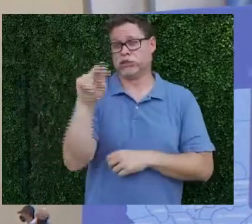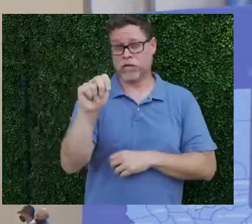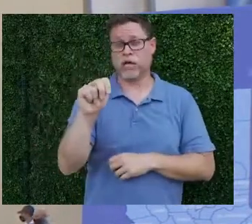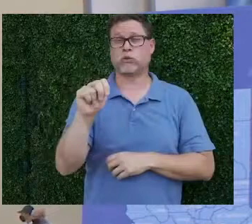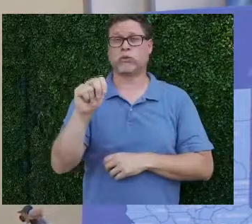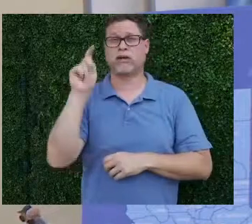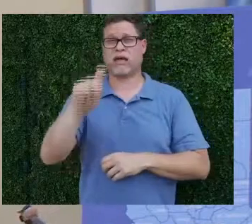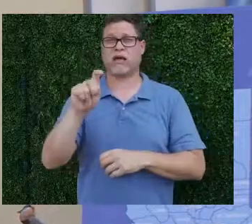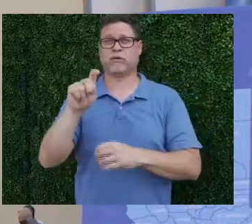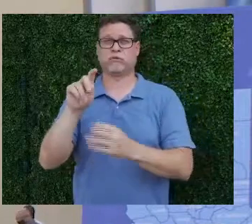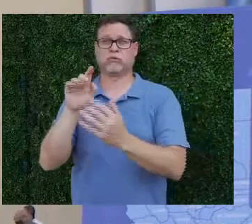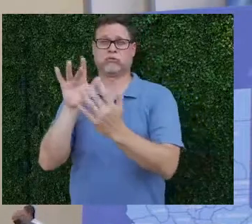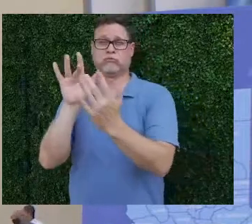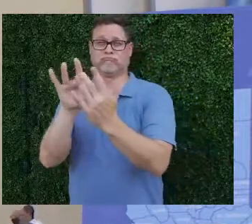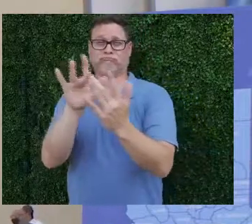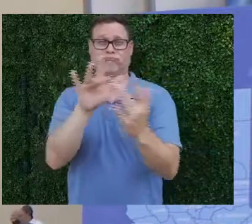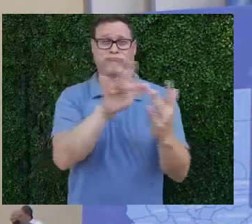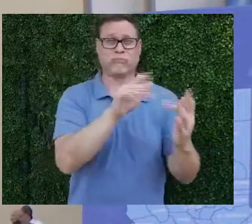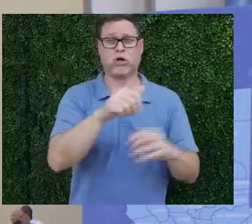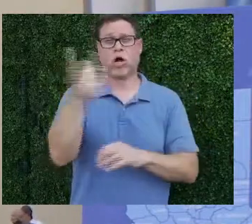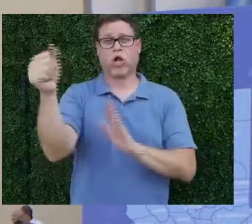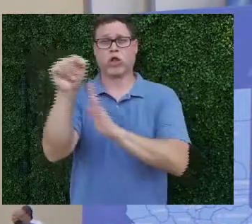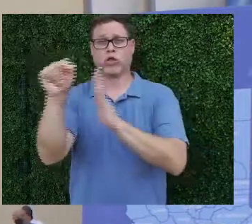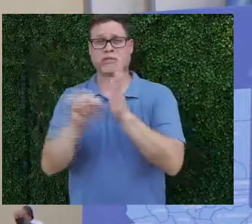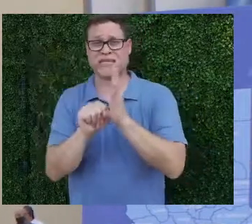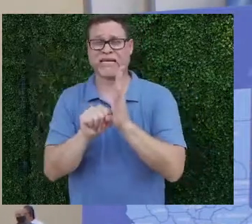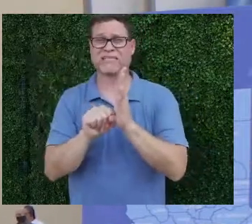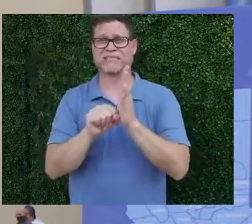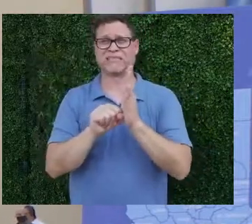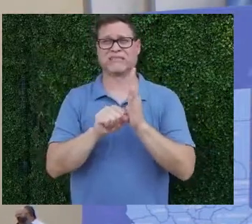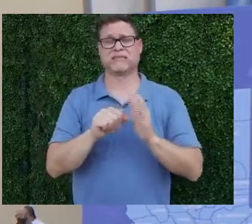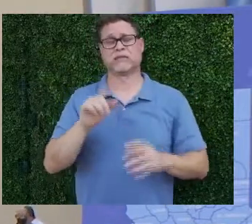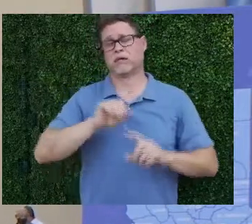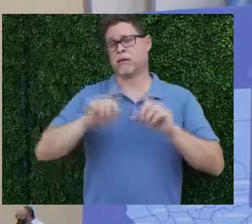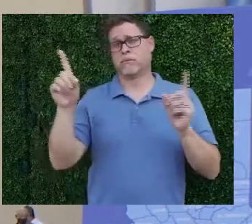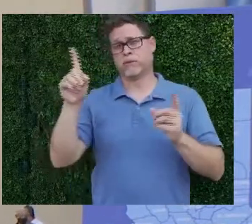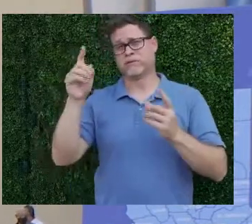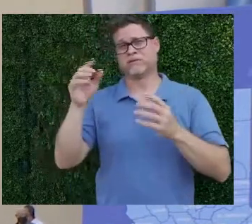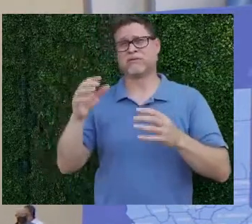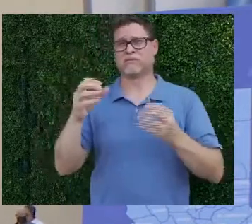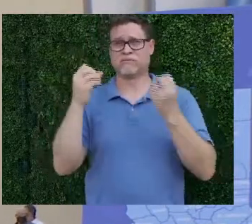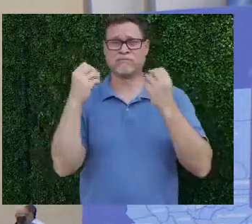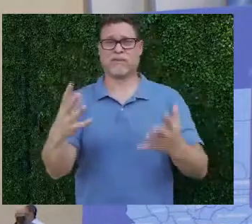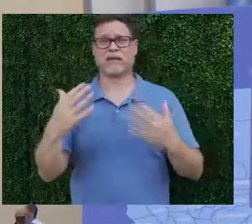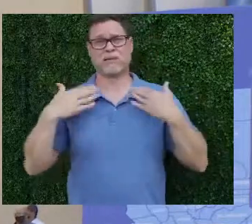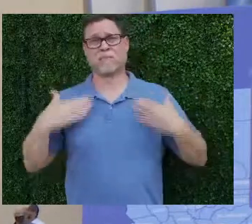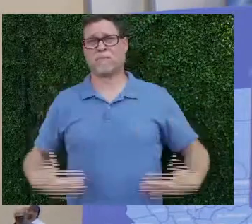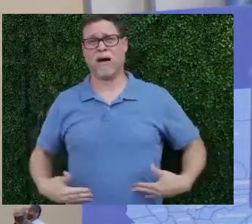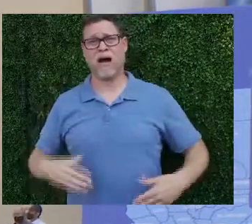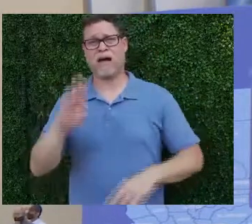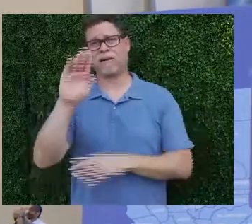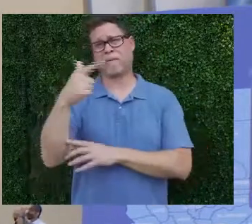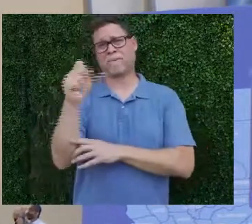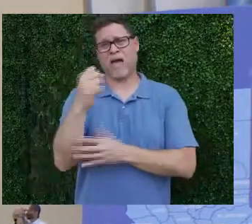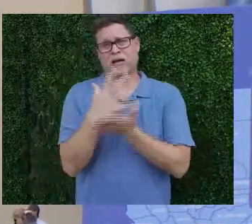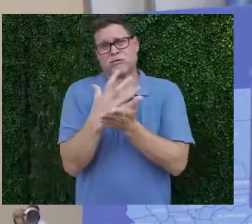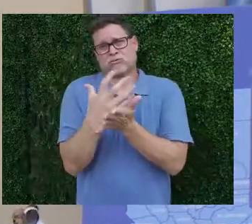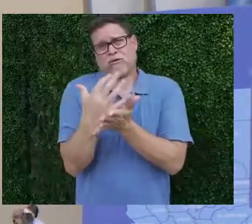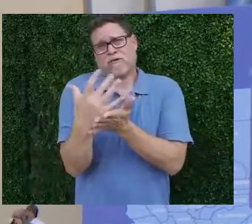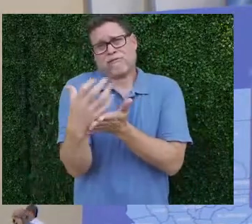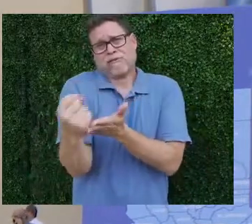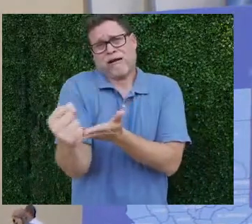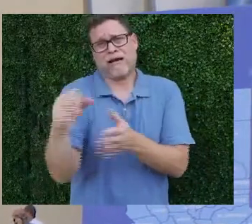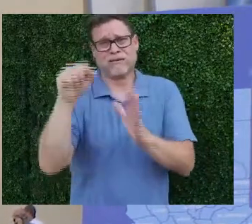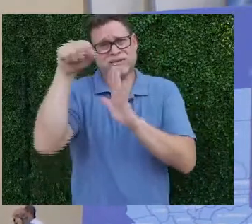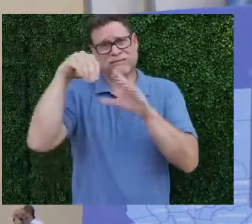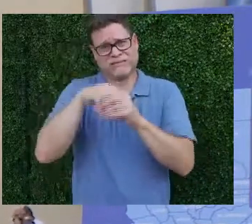reach to other states to get, and I don't mean to be maudlin about this, to get body bags. We had run out of body bags in parts of Southern